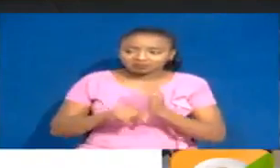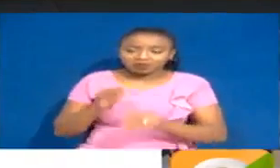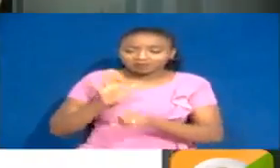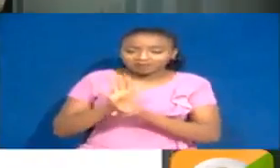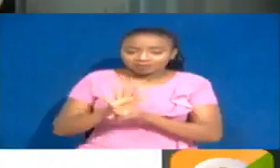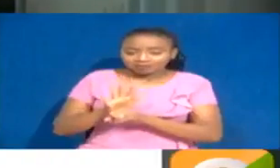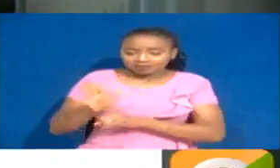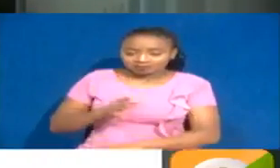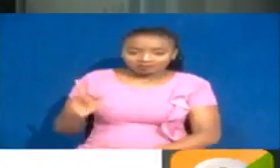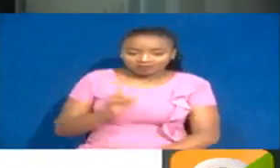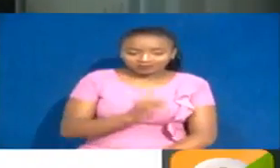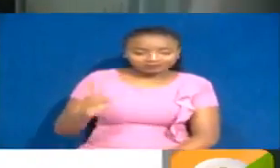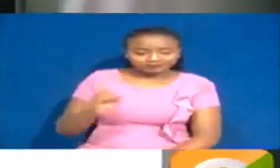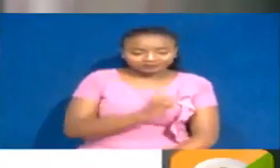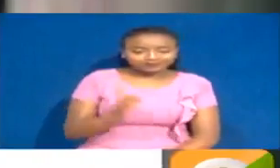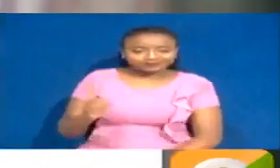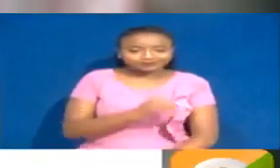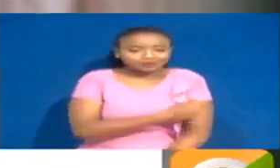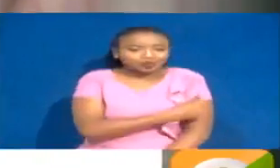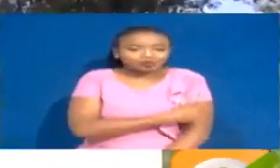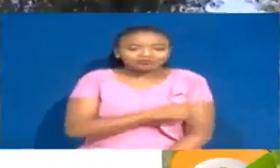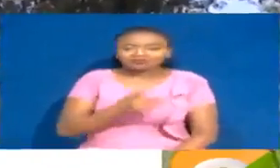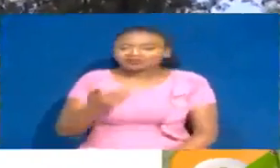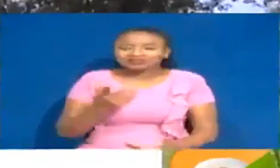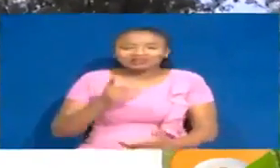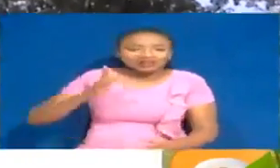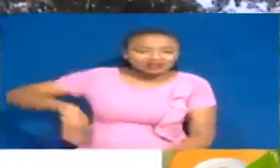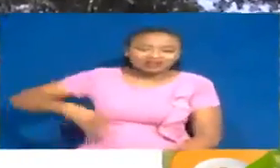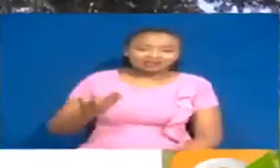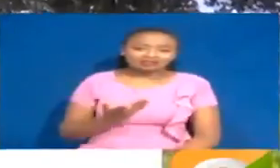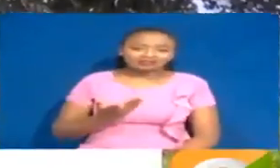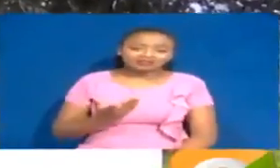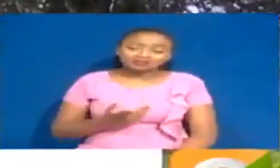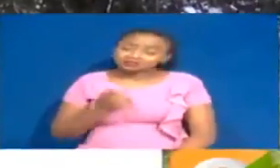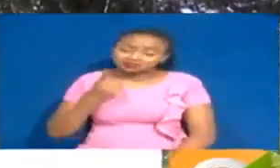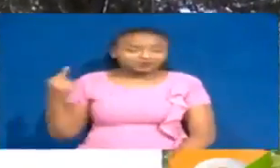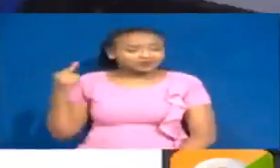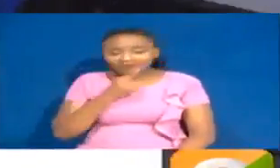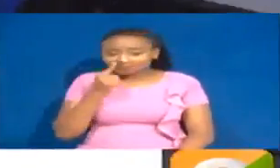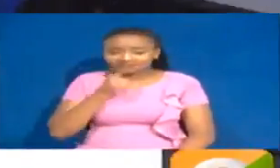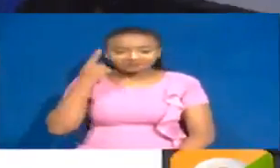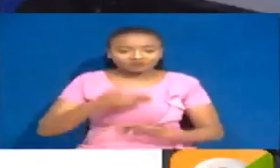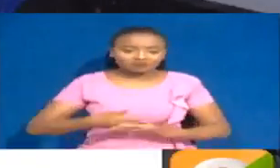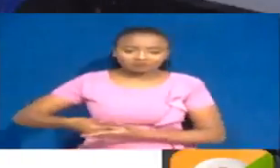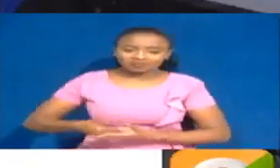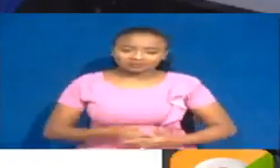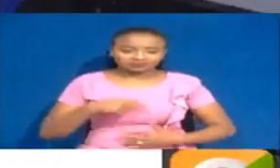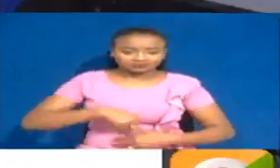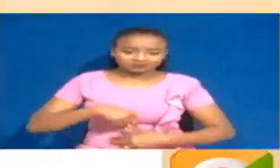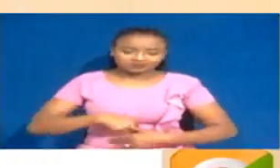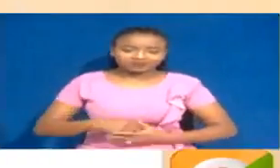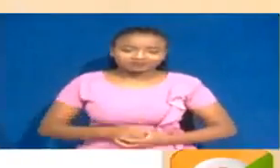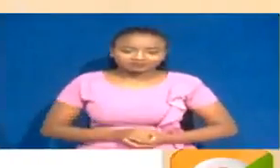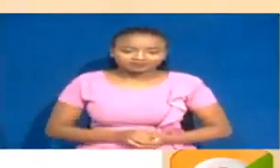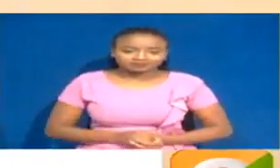start attending antenatal clinic way after the second trimester, a fact that puts their babies at risk. They